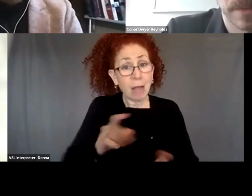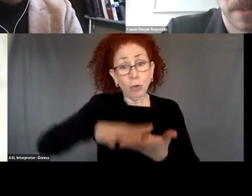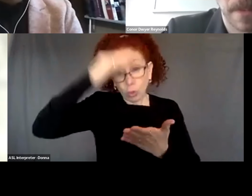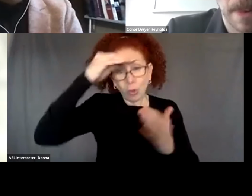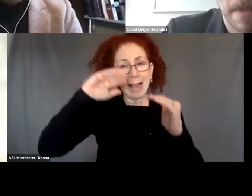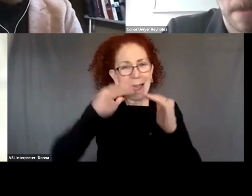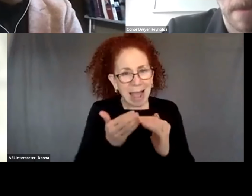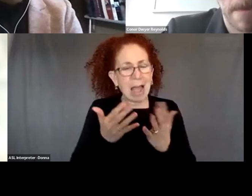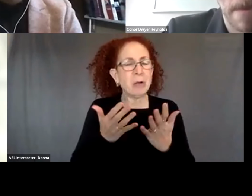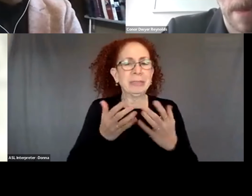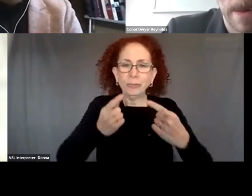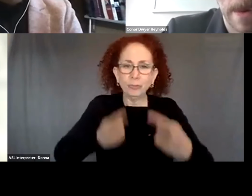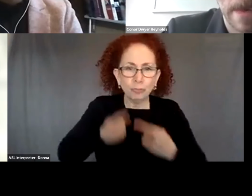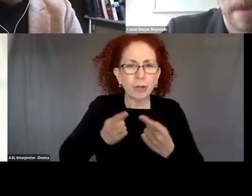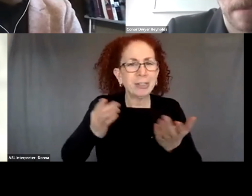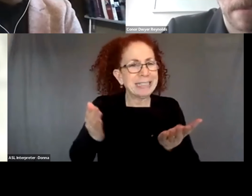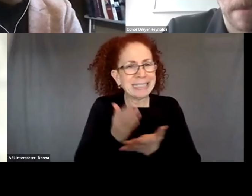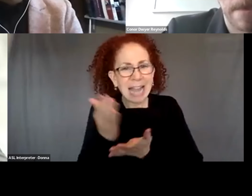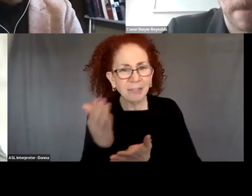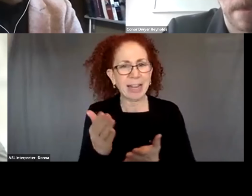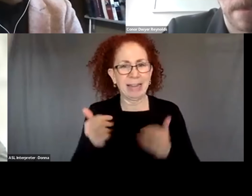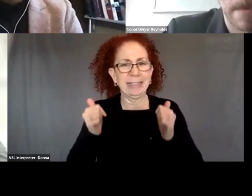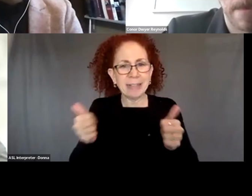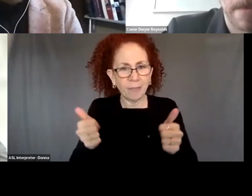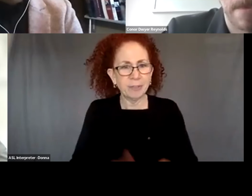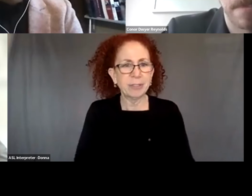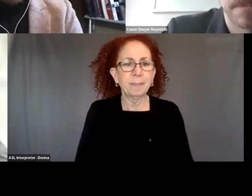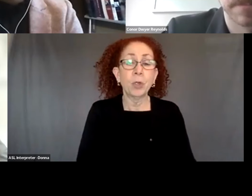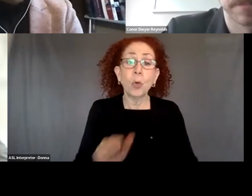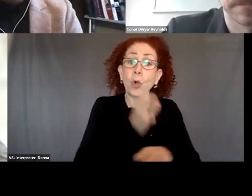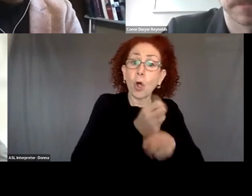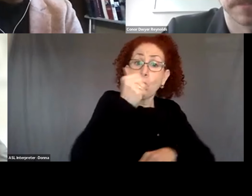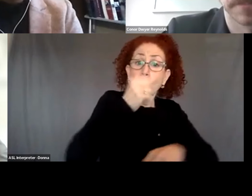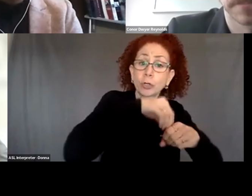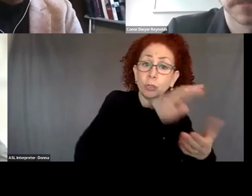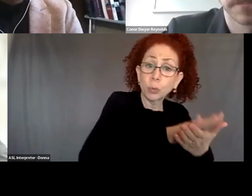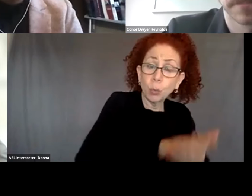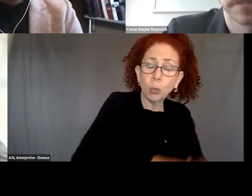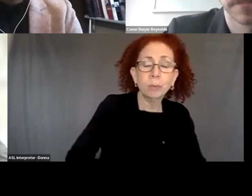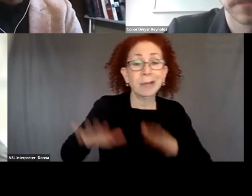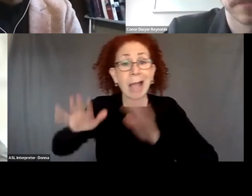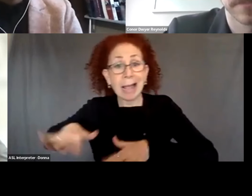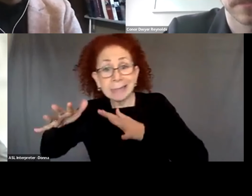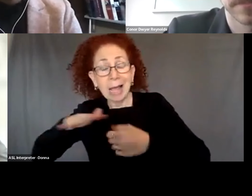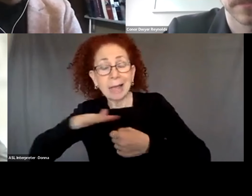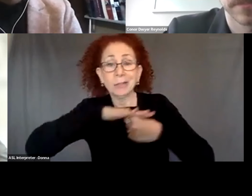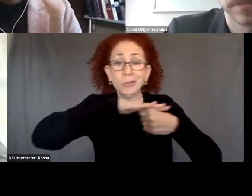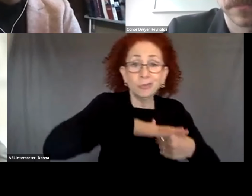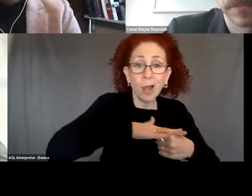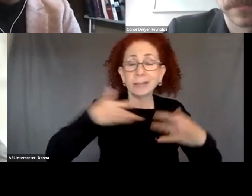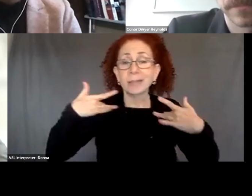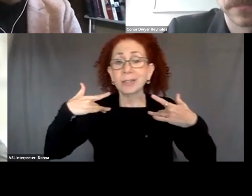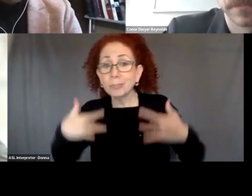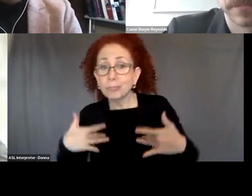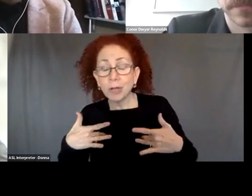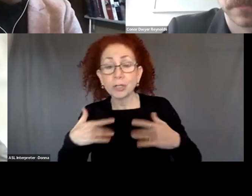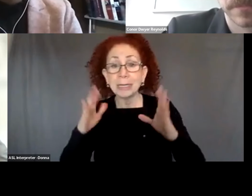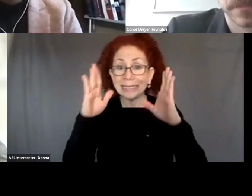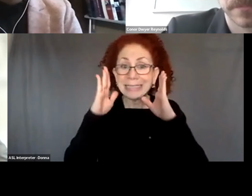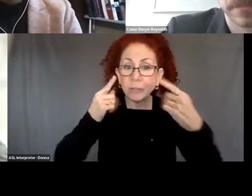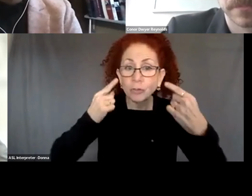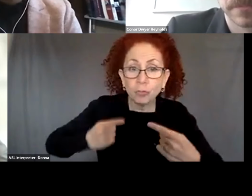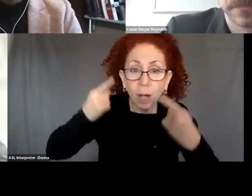navigate all of the struggles that brings with it, having to work harder at school, anxiety, stress, depression, attention